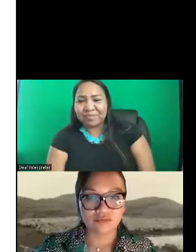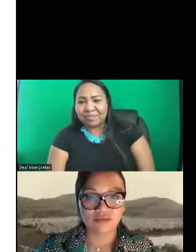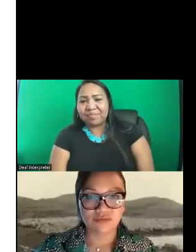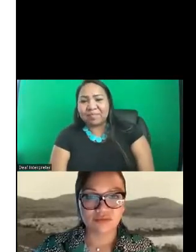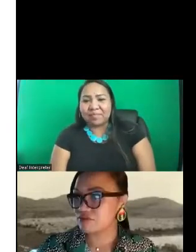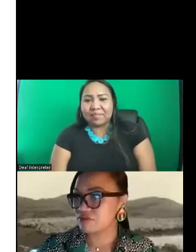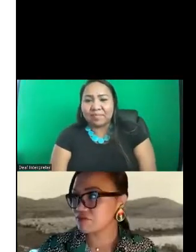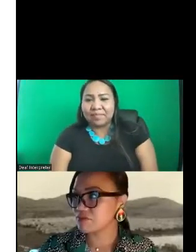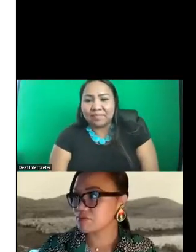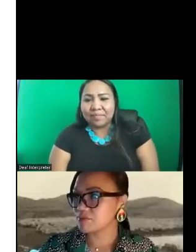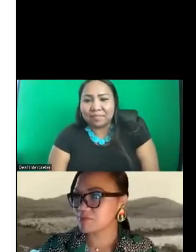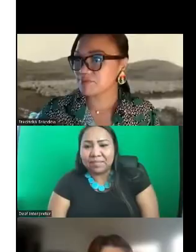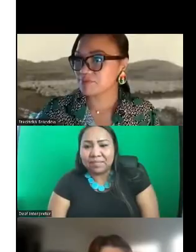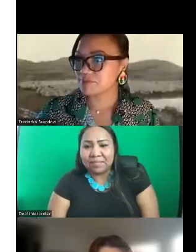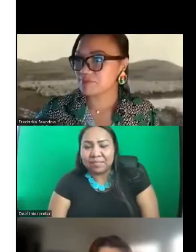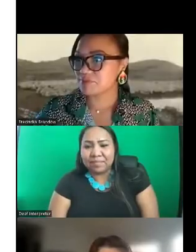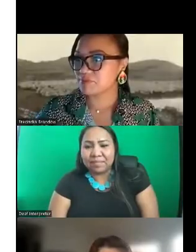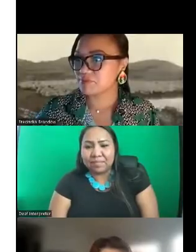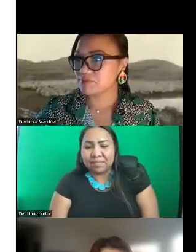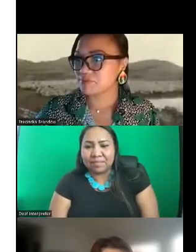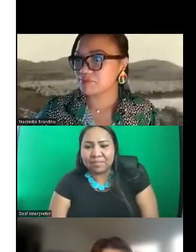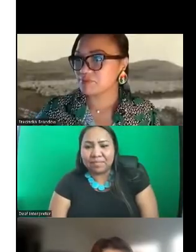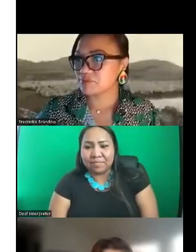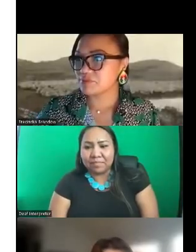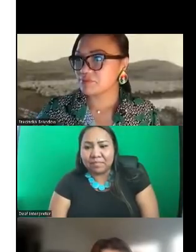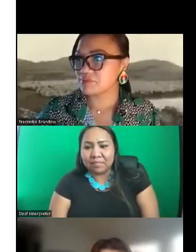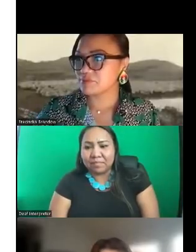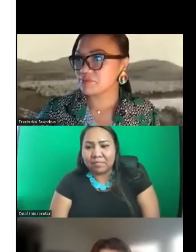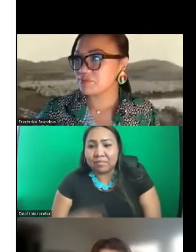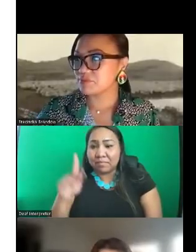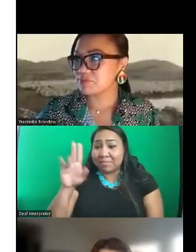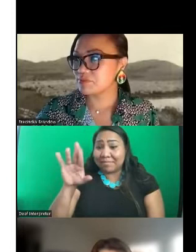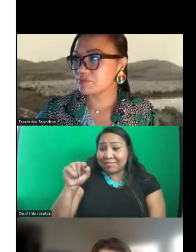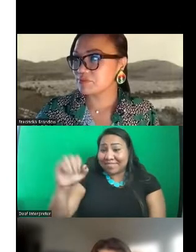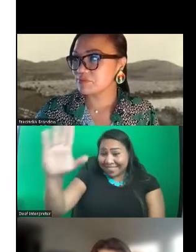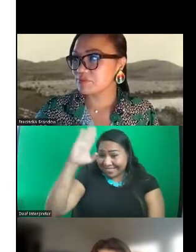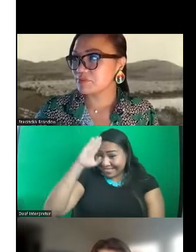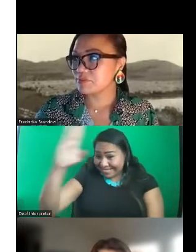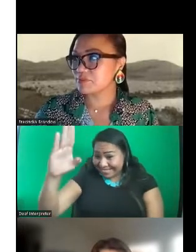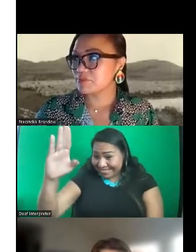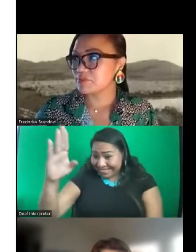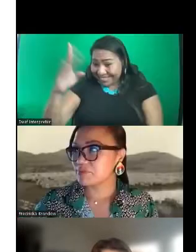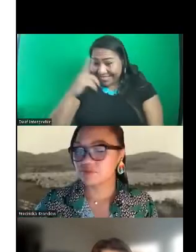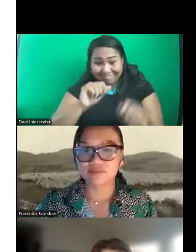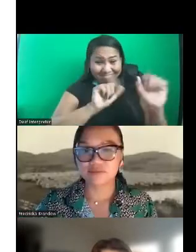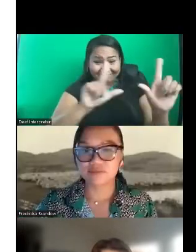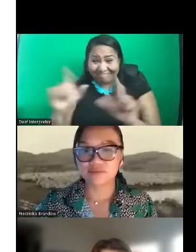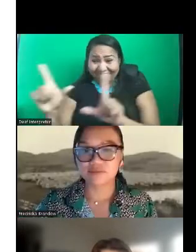Hi, everyone. I'm going to invite Jolene and Megan to open your cameras if you're able to.